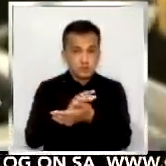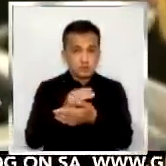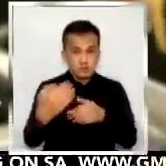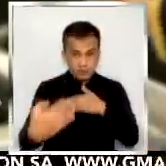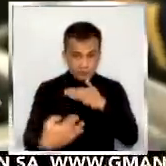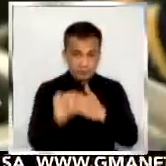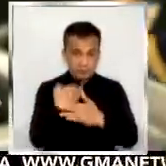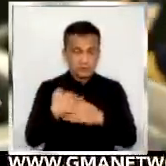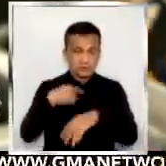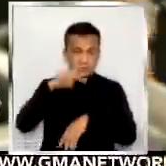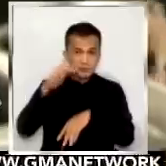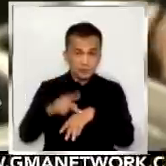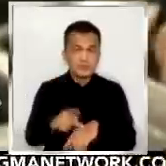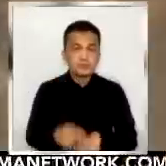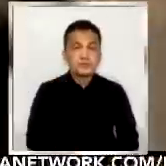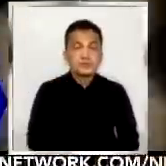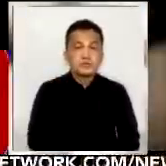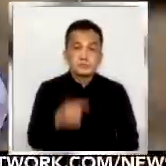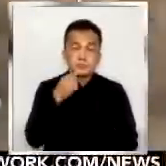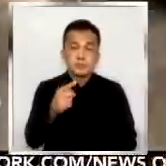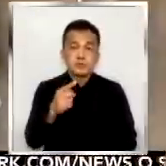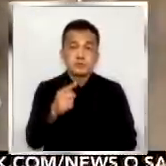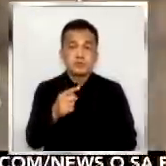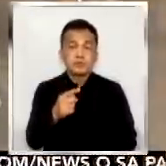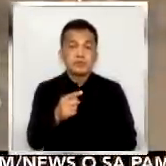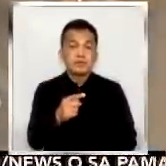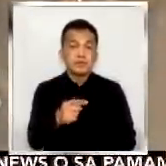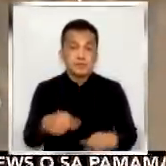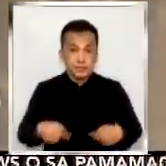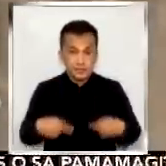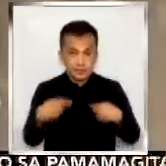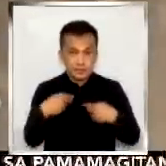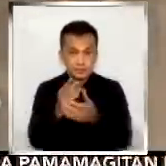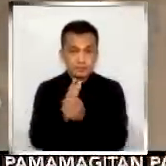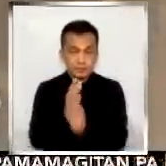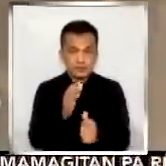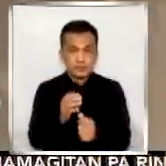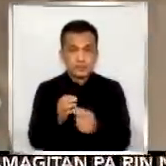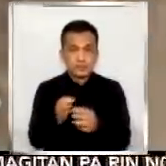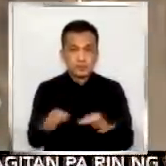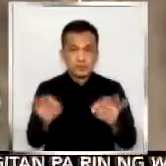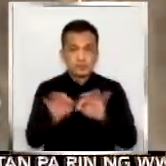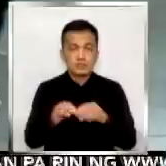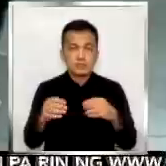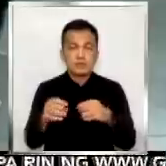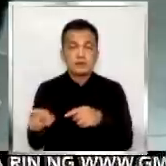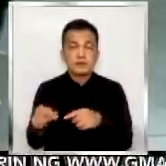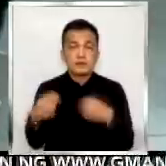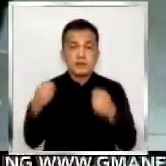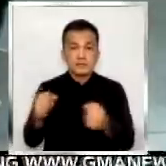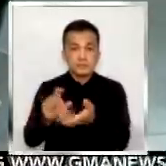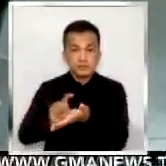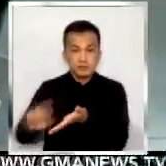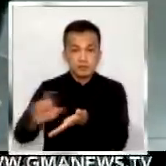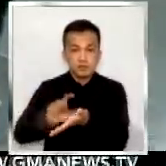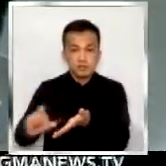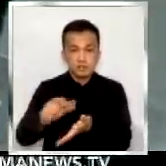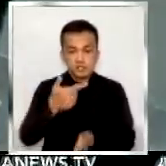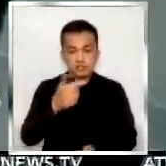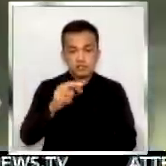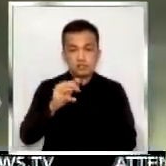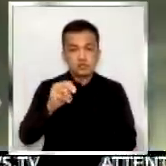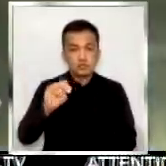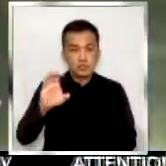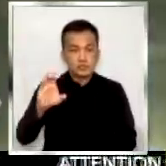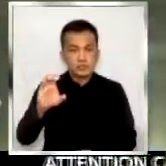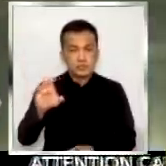experts, mahalagang palakasin at ponduhan ang genomic sequencing at biosurveillance, hindi lang sa mga dumating sa